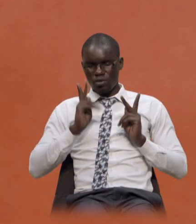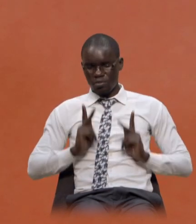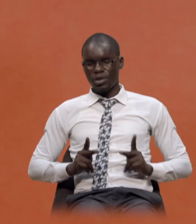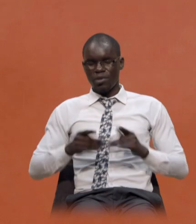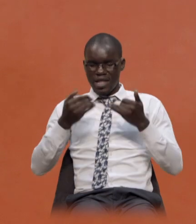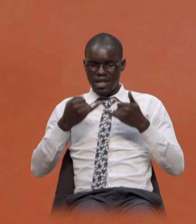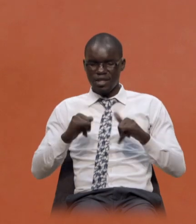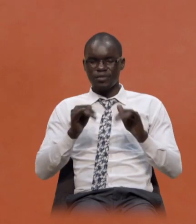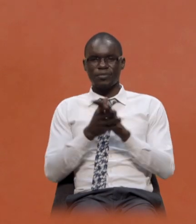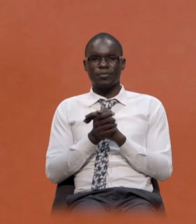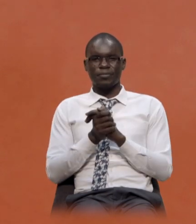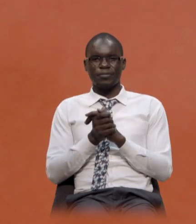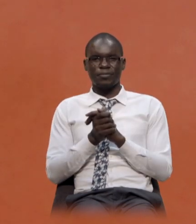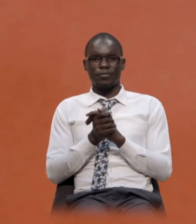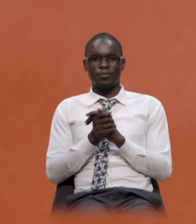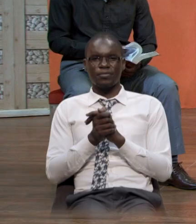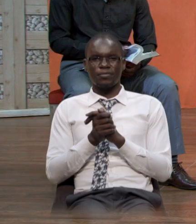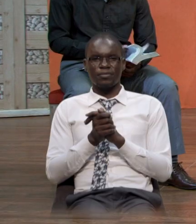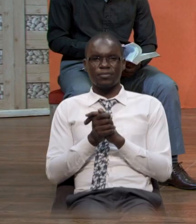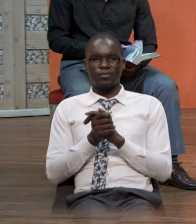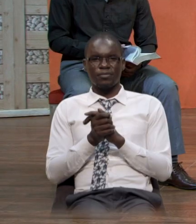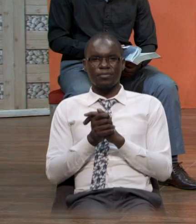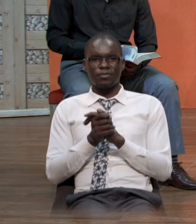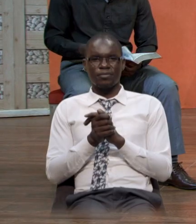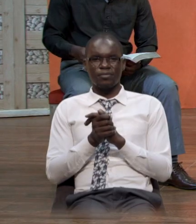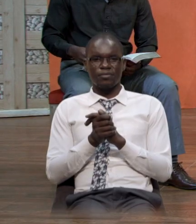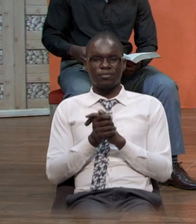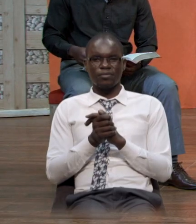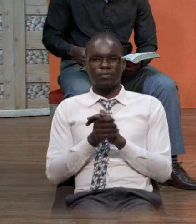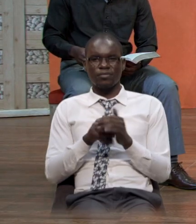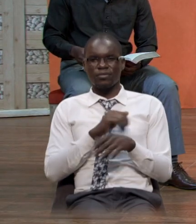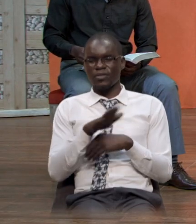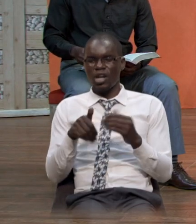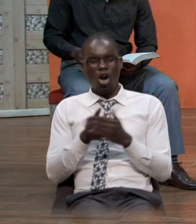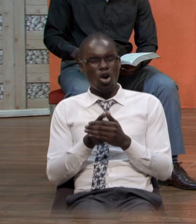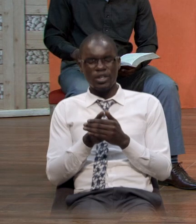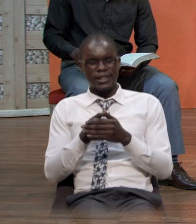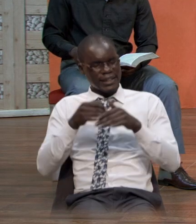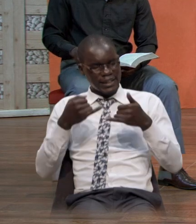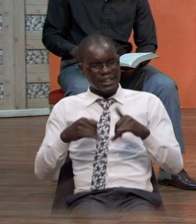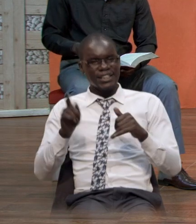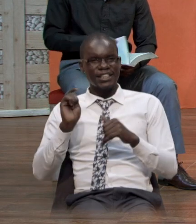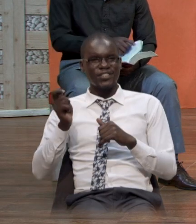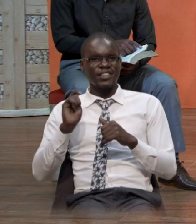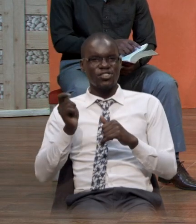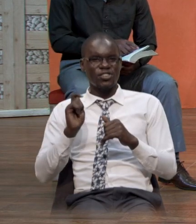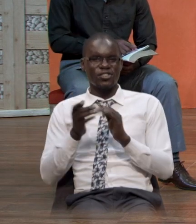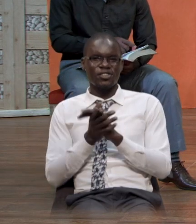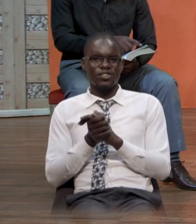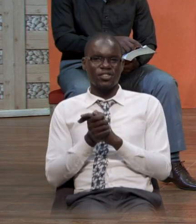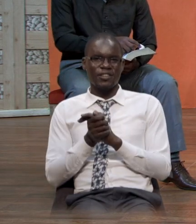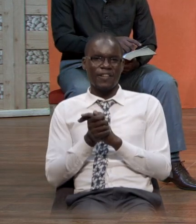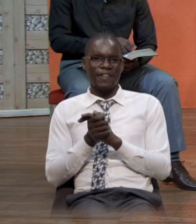That cannot be in the New Testament. It is in the New Testament, my brother. I told you all of them come from the New Testament. Read it again. So you can't go